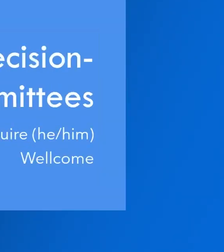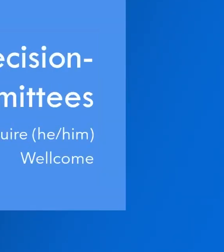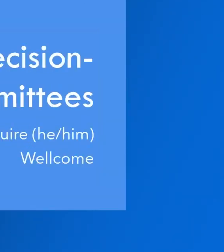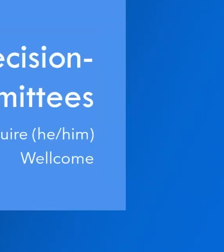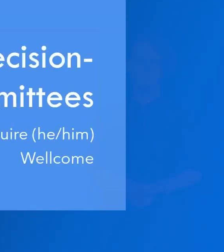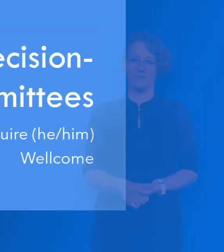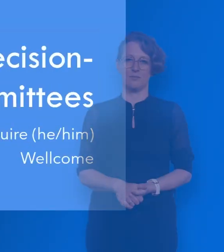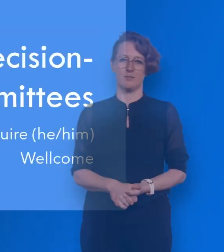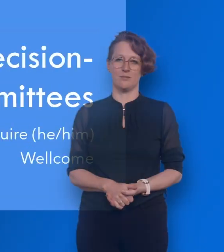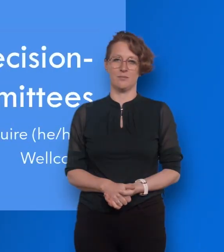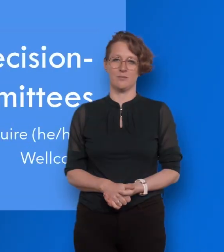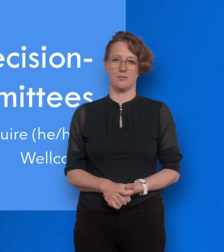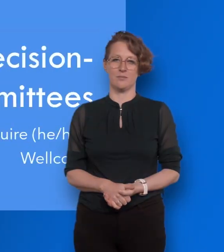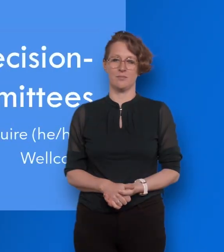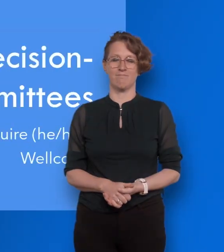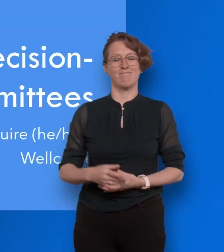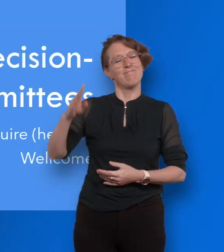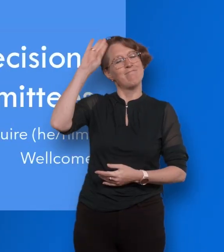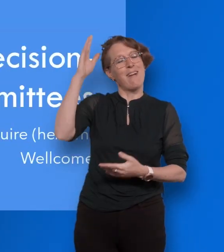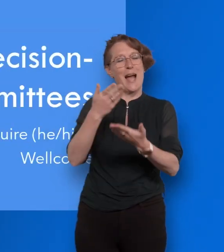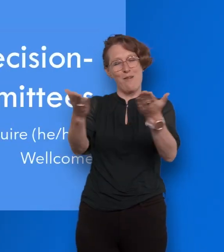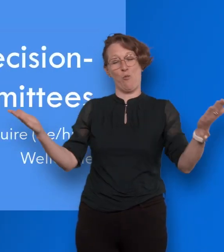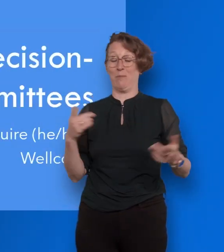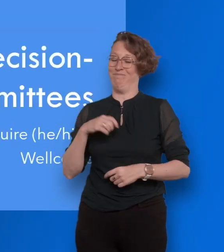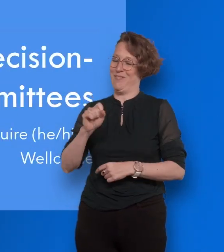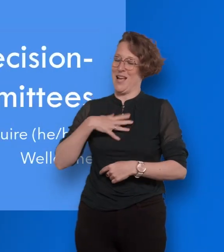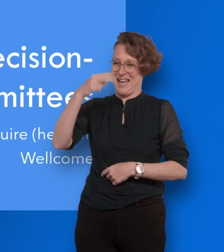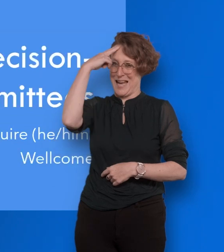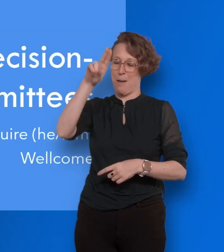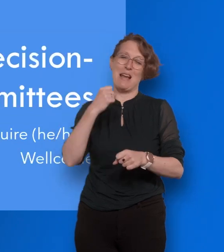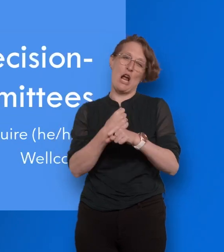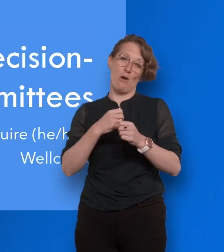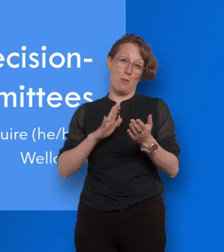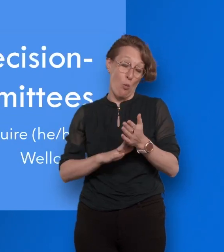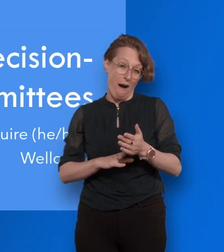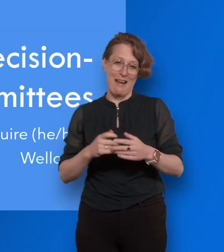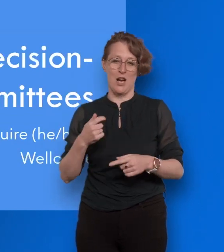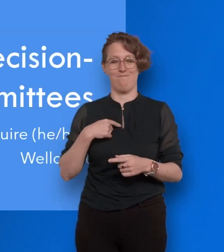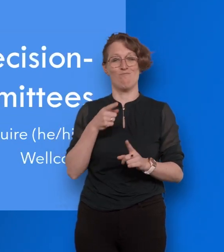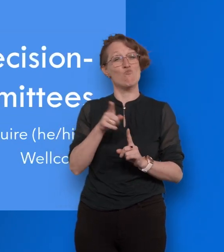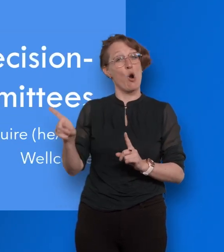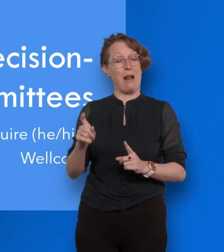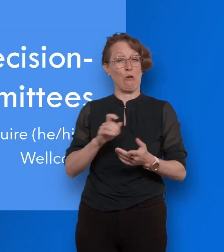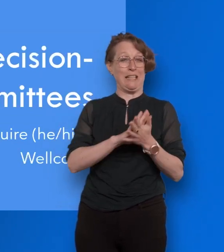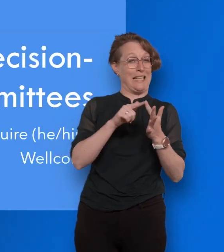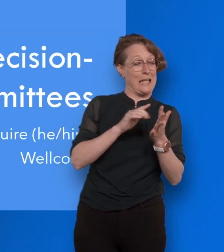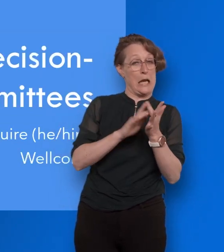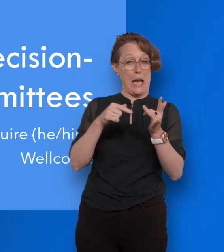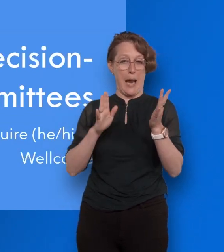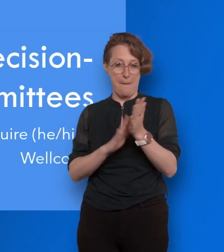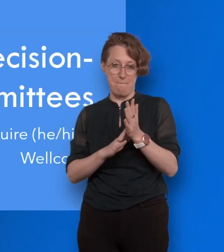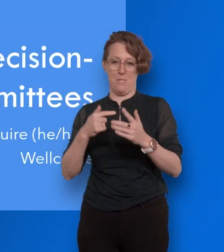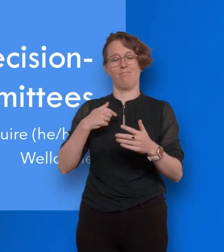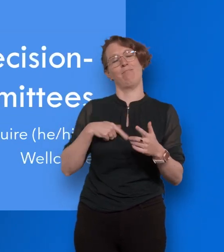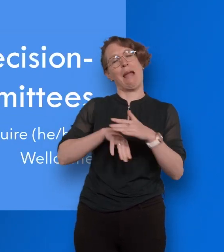Okay. Hi, everyone. Yeah, my name's Gearoid Maguire, pronouns he, him, and I'm a practice manager at